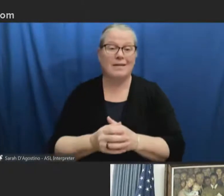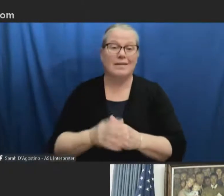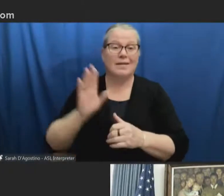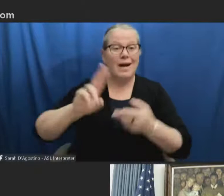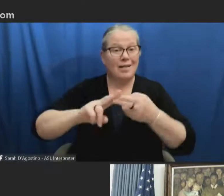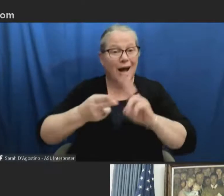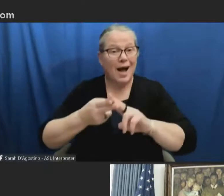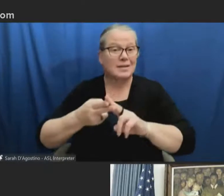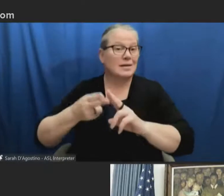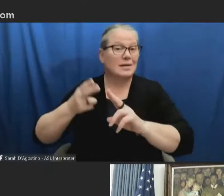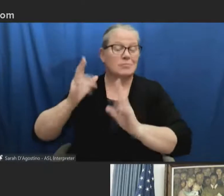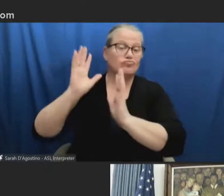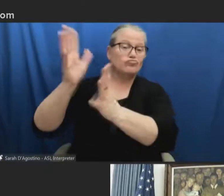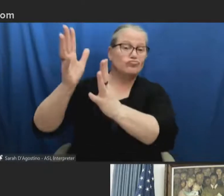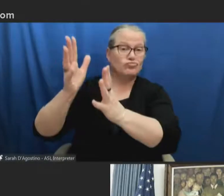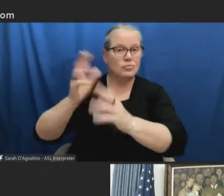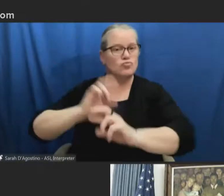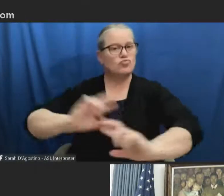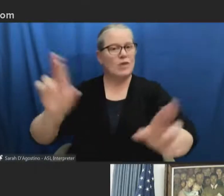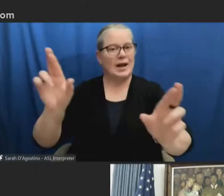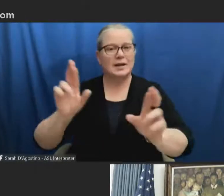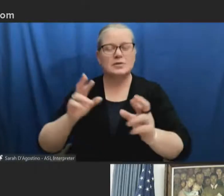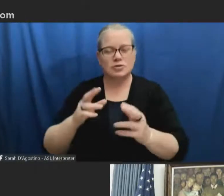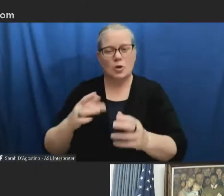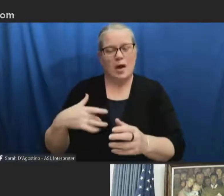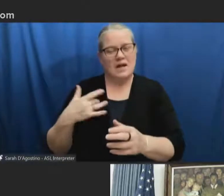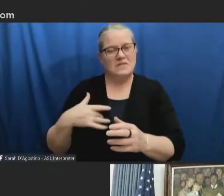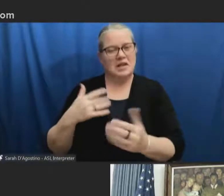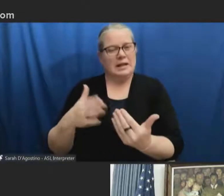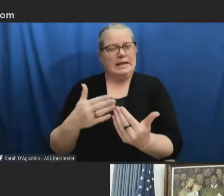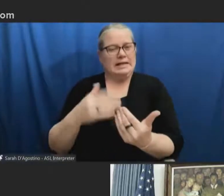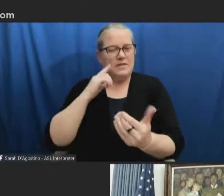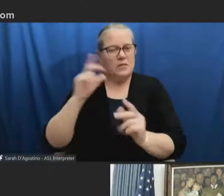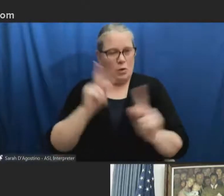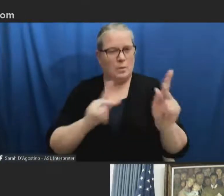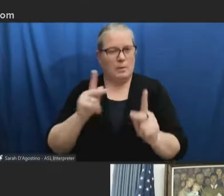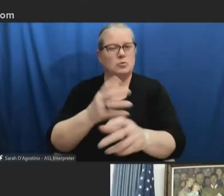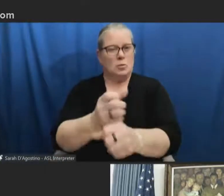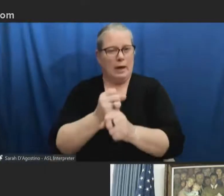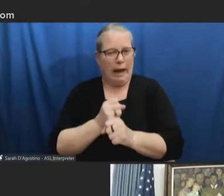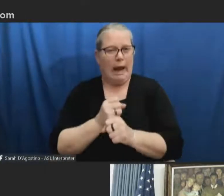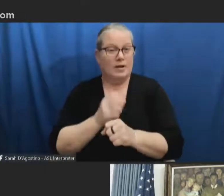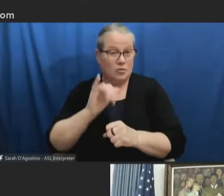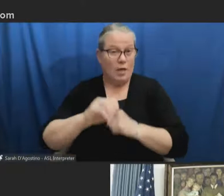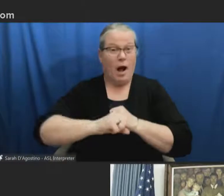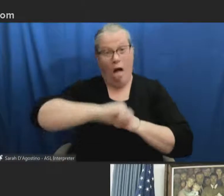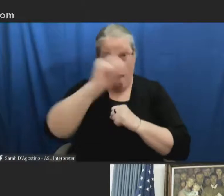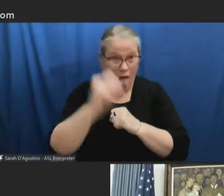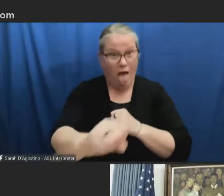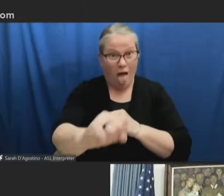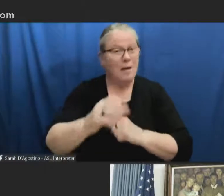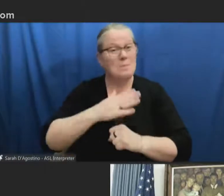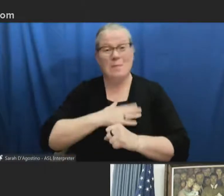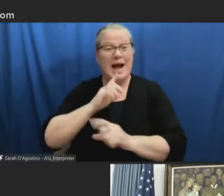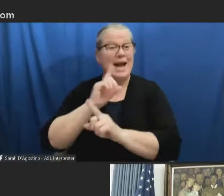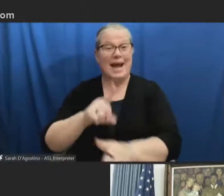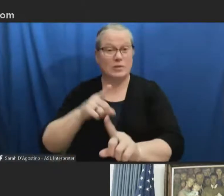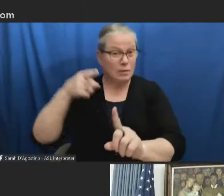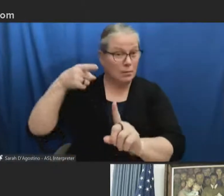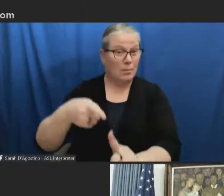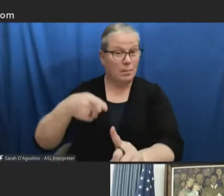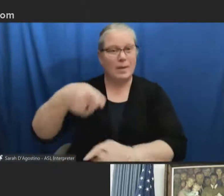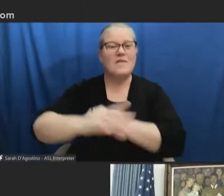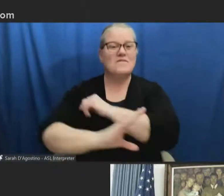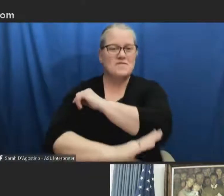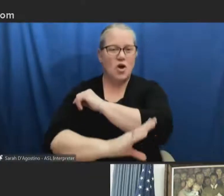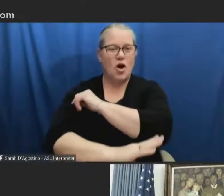going to happen that I think are going to make these tools even more accessible to consumers. But yes, the short answer is, I think come this fall, diagnostic testing should be